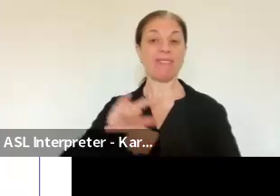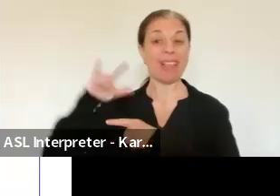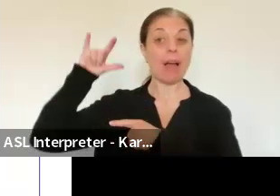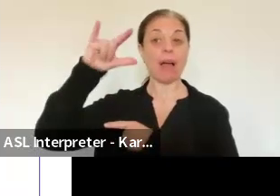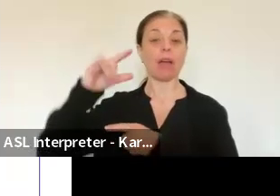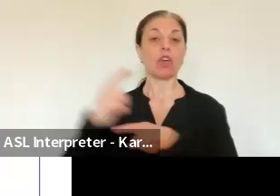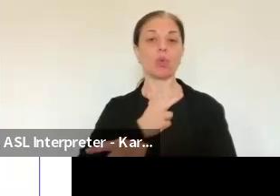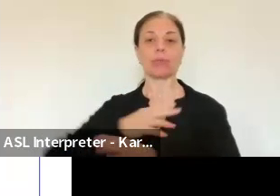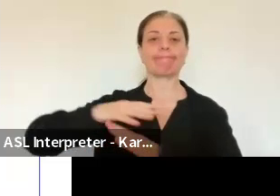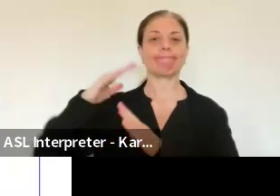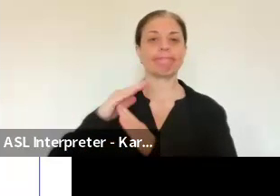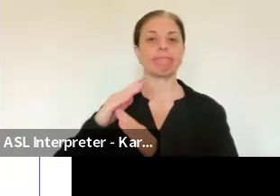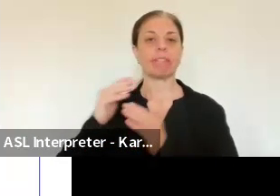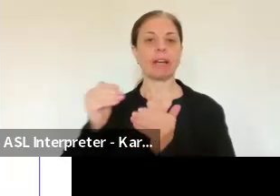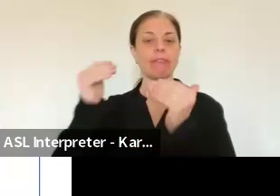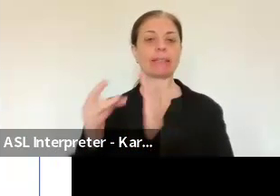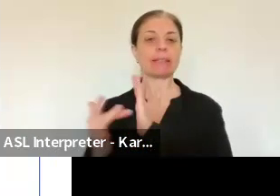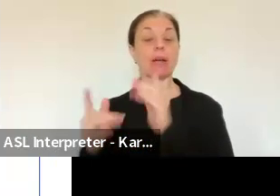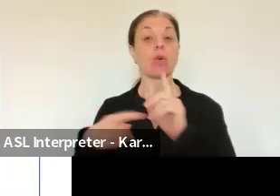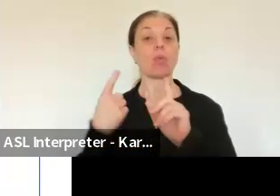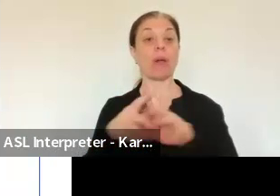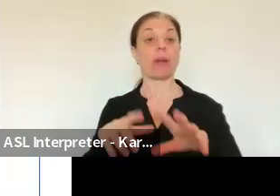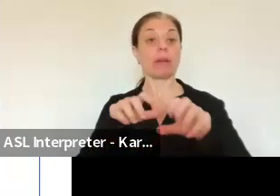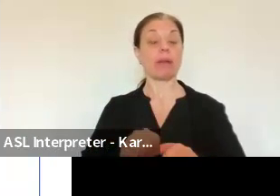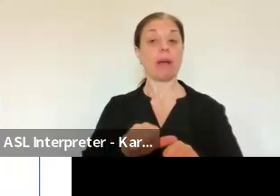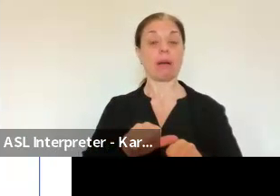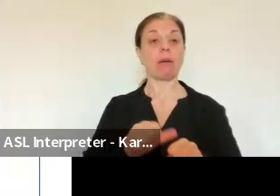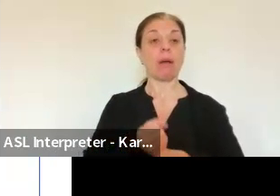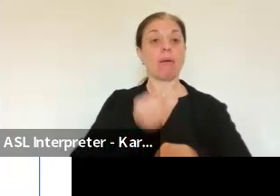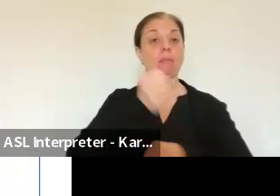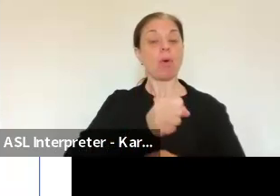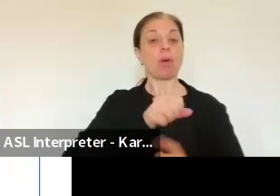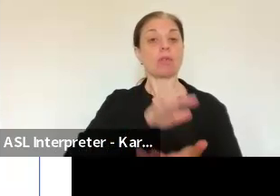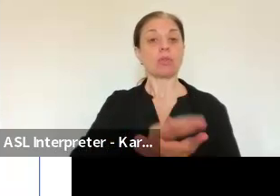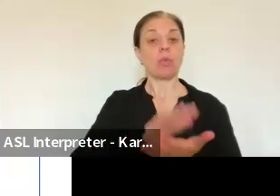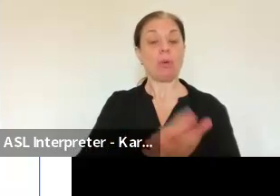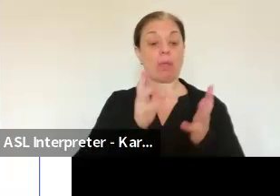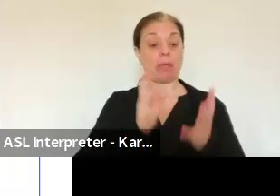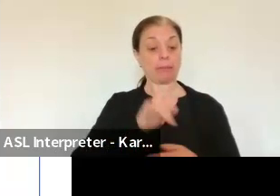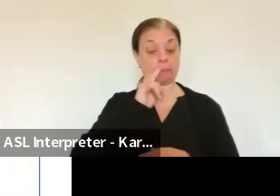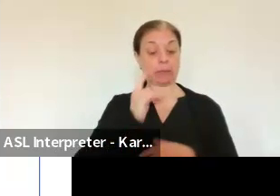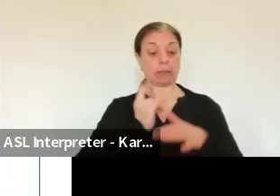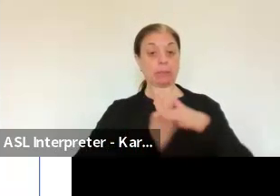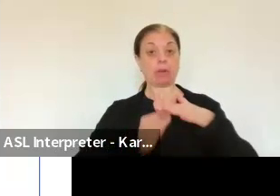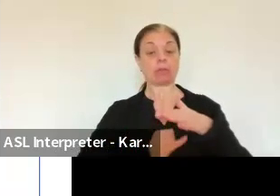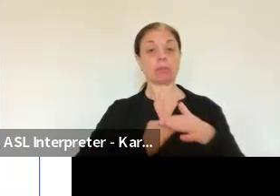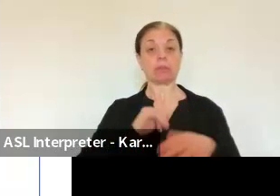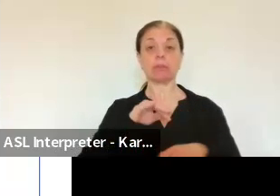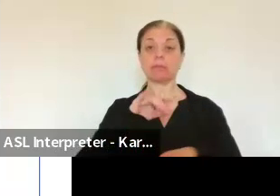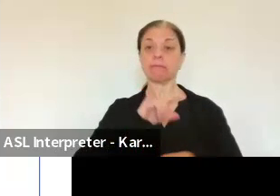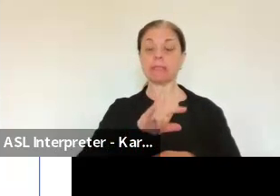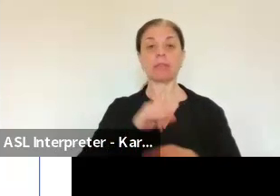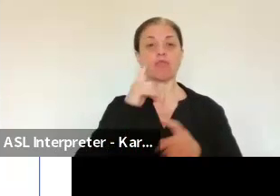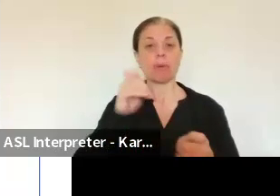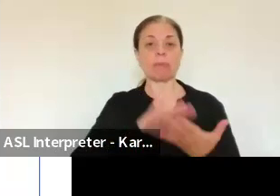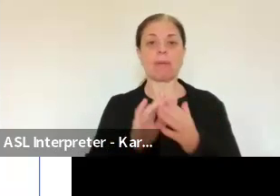most advanced tech. When an attack on her boarding school leaves Hoi Young and her classmates stranded on an Imperial space fleet, her dreams quickly become